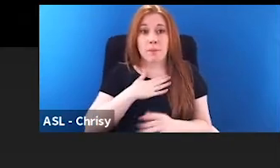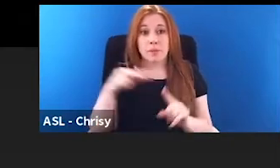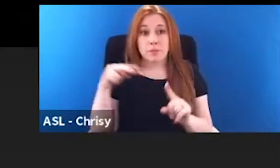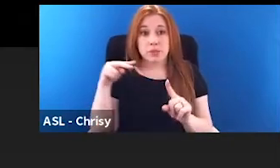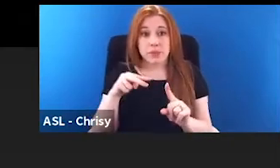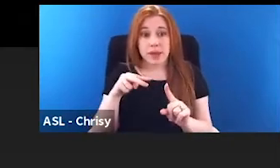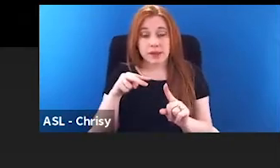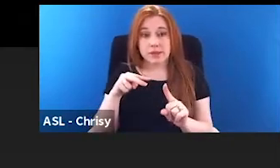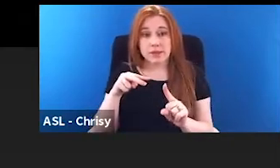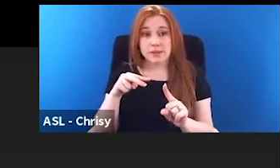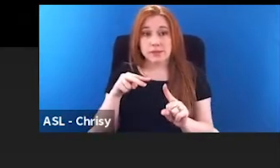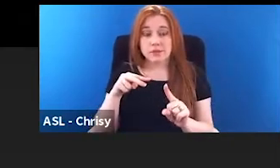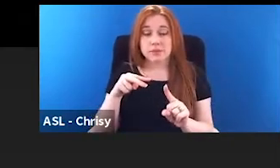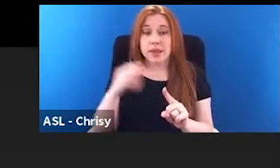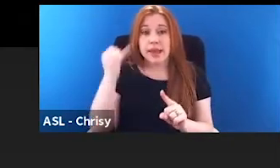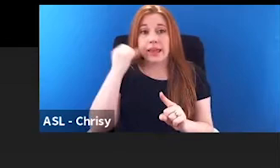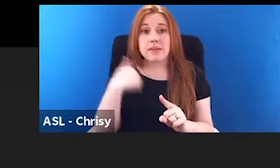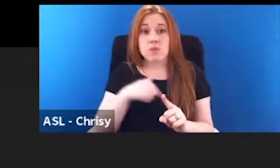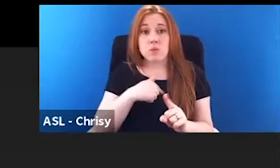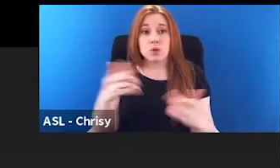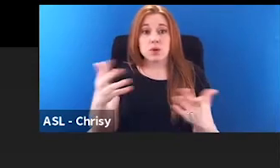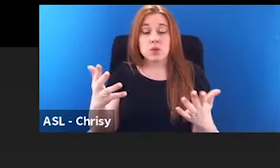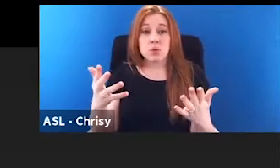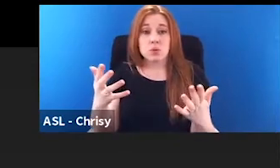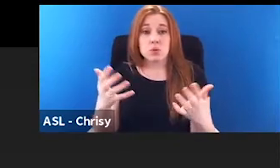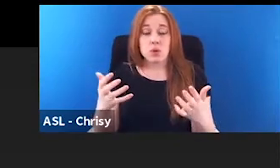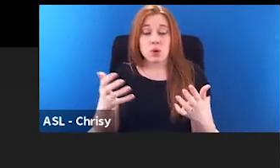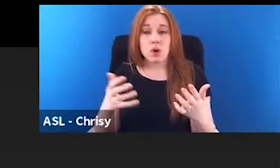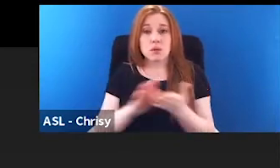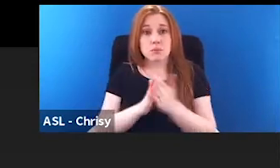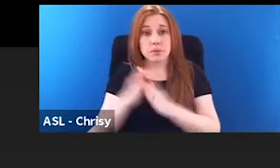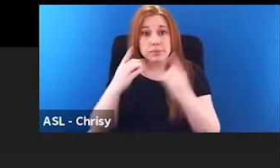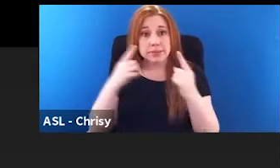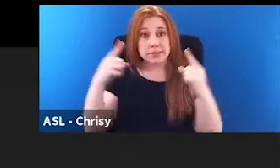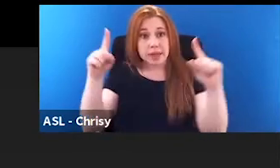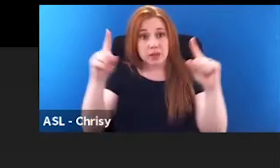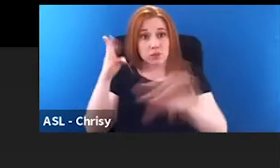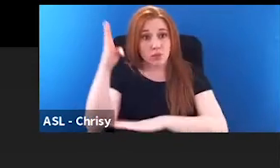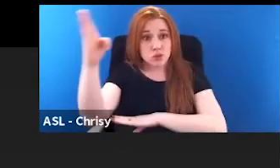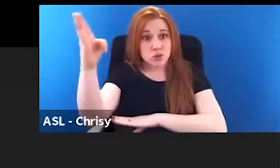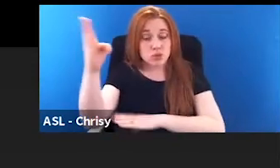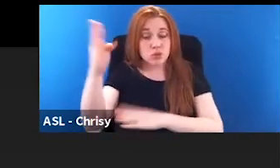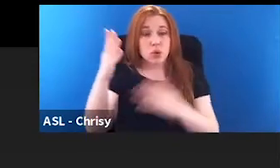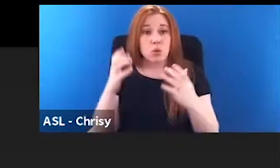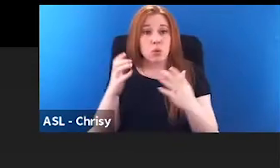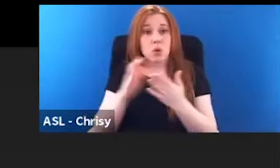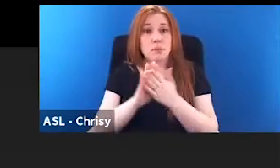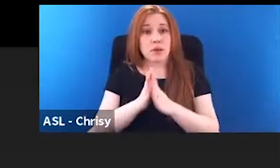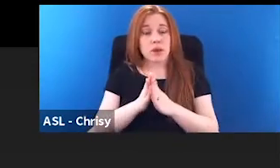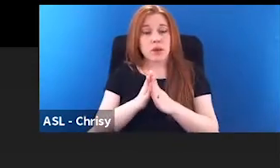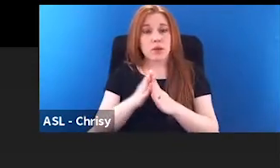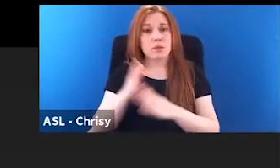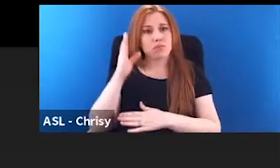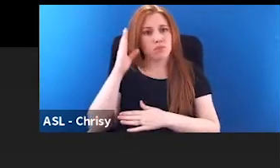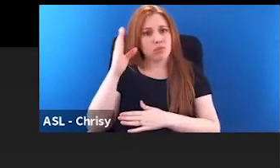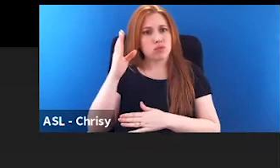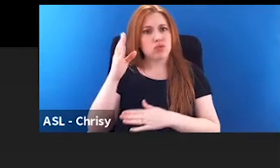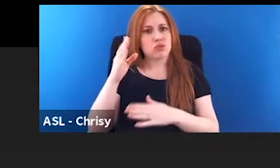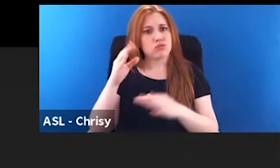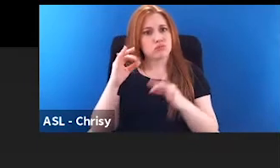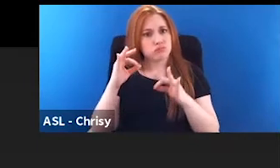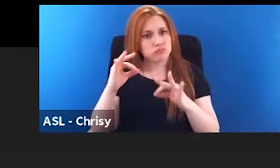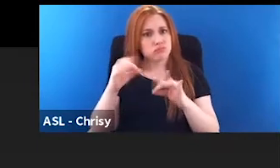perspective, if we want to be, successful in the future and we want to be future-proofed as an agency in this